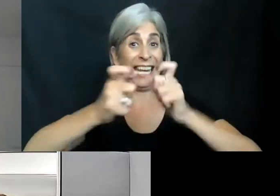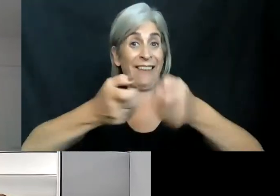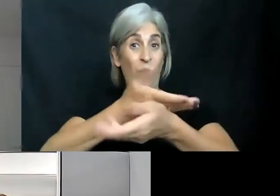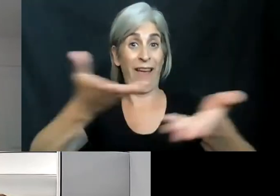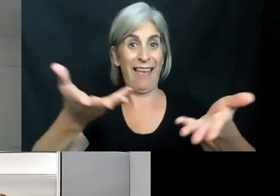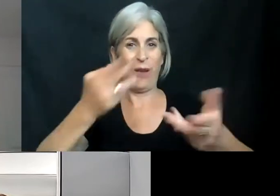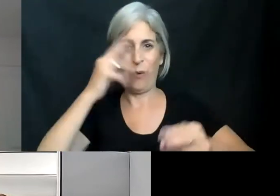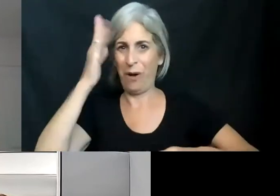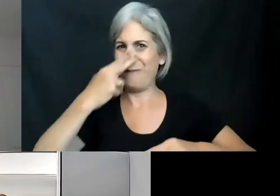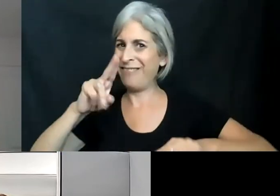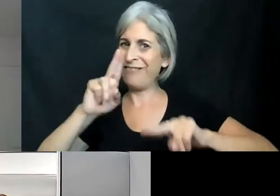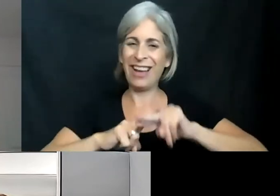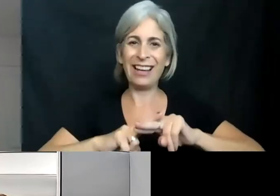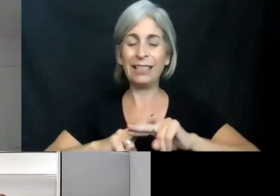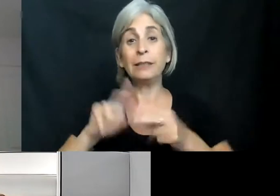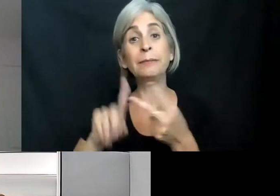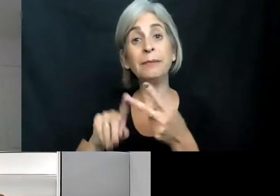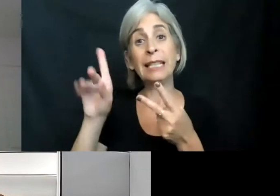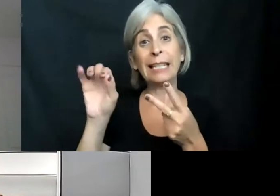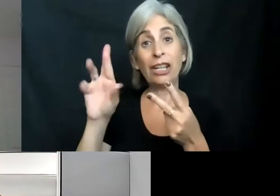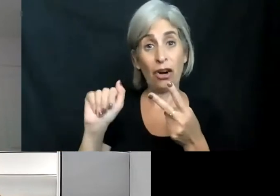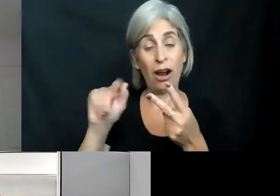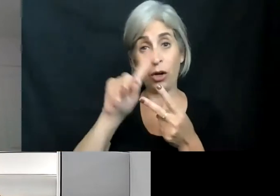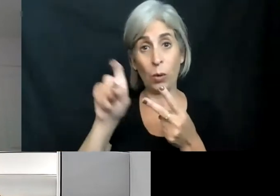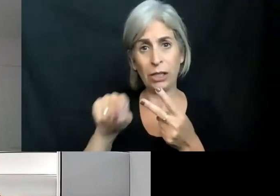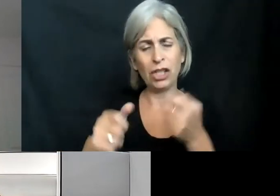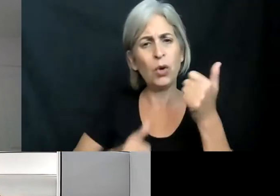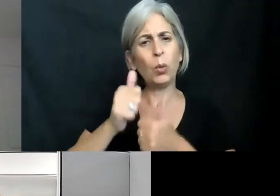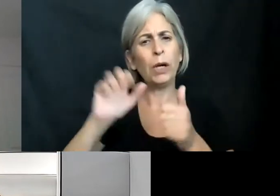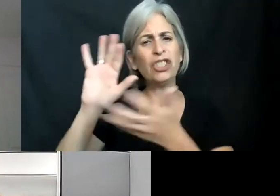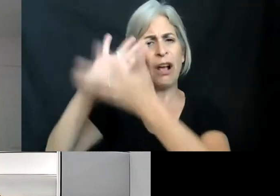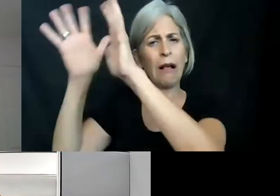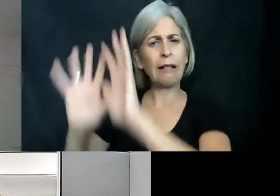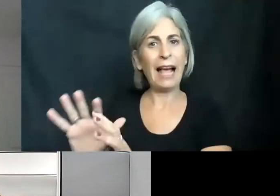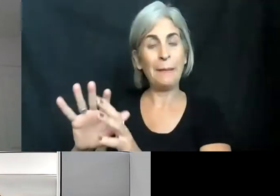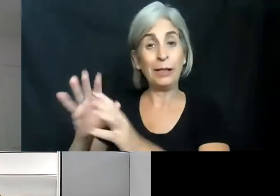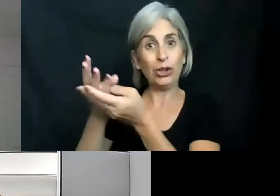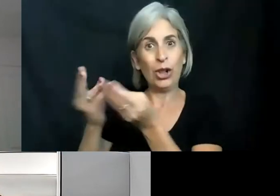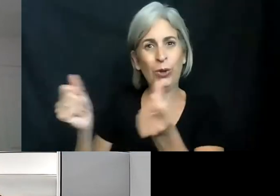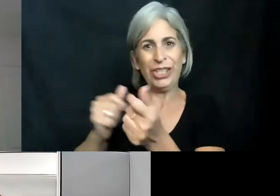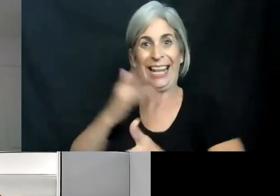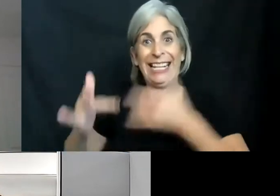And then question for Kira, which climate solution excites you the most?